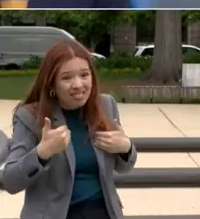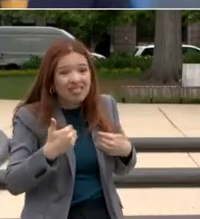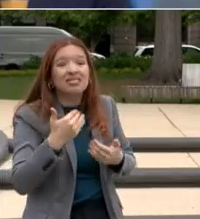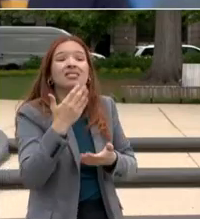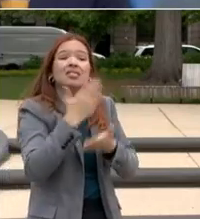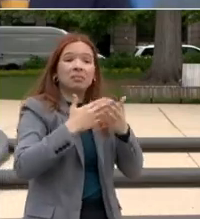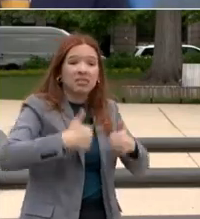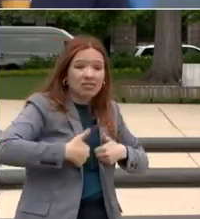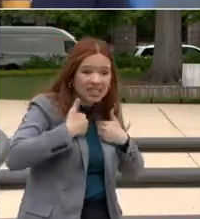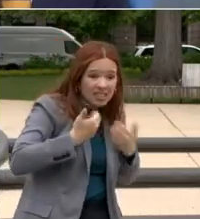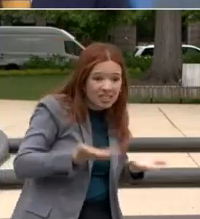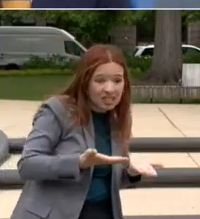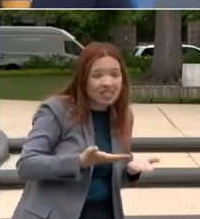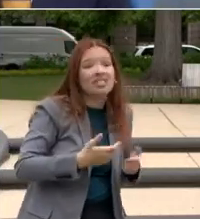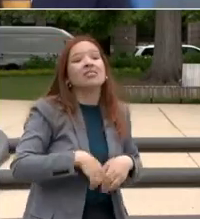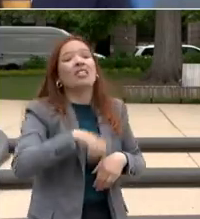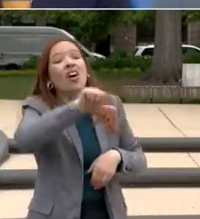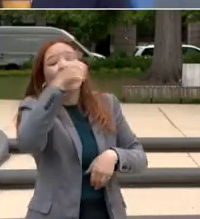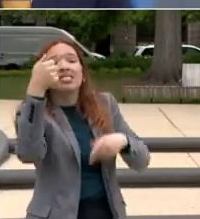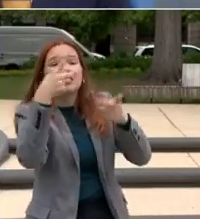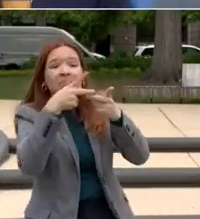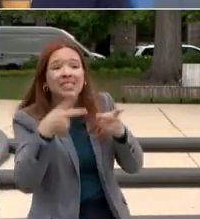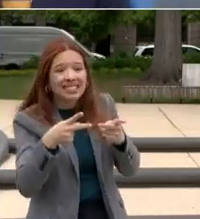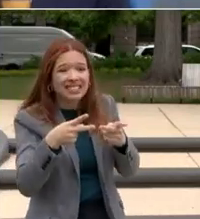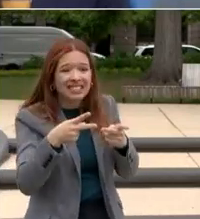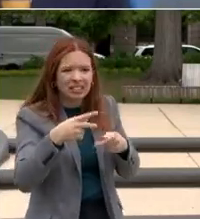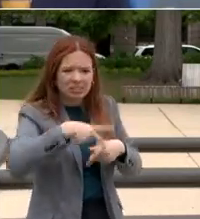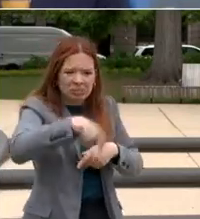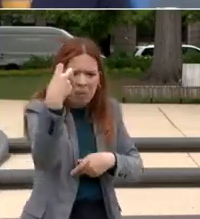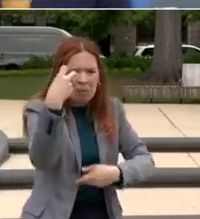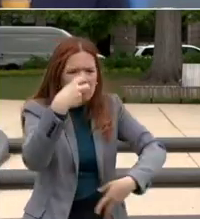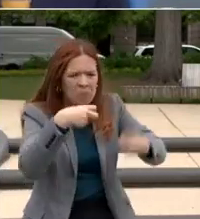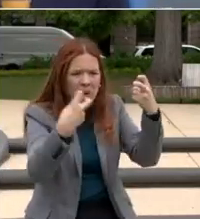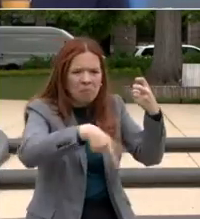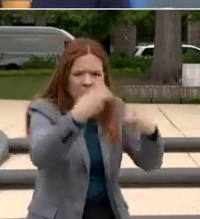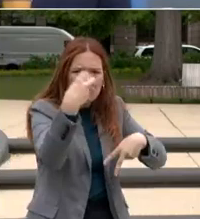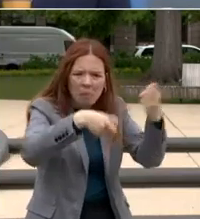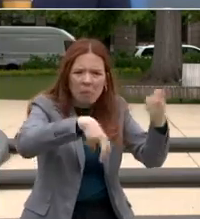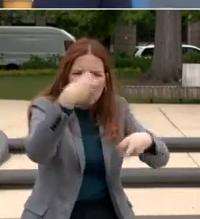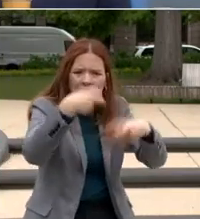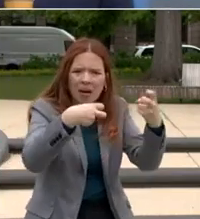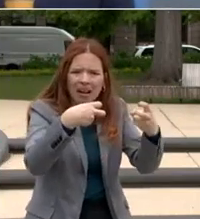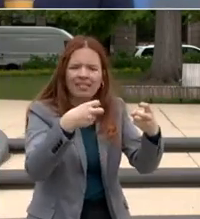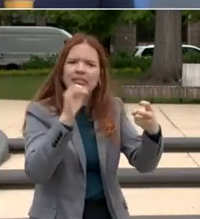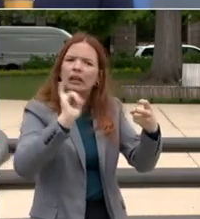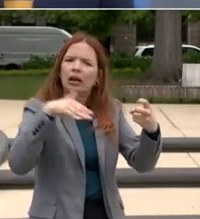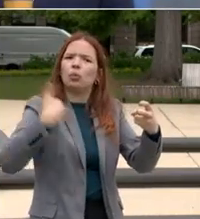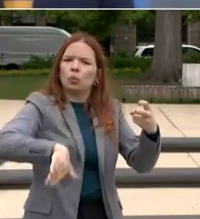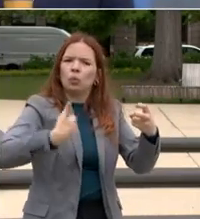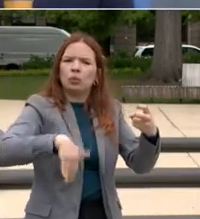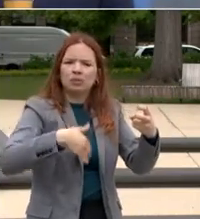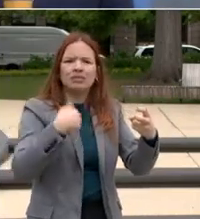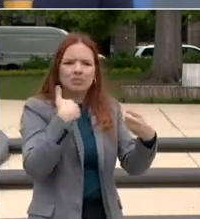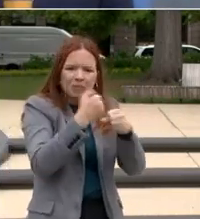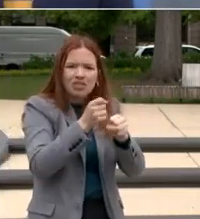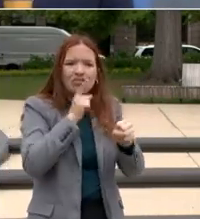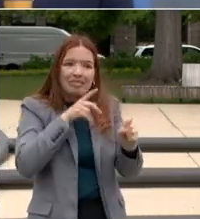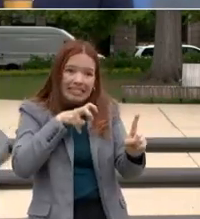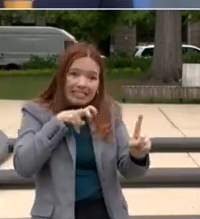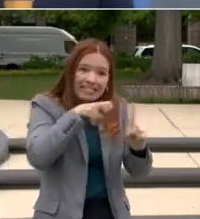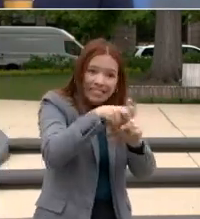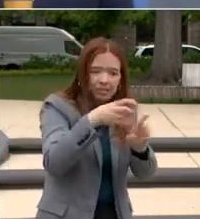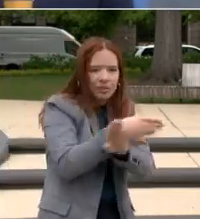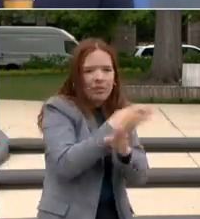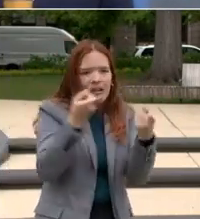jurisdictions, who are committing these carjackings. We want to get to them before But we also, when we make